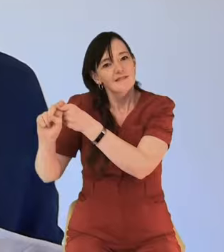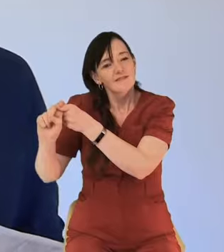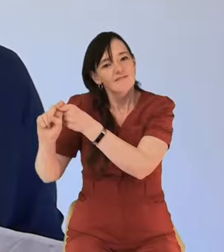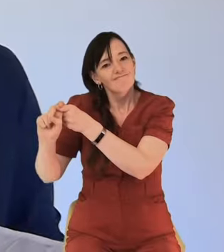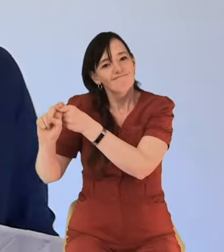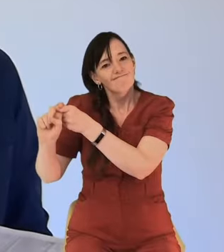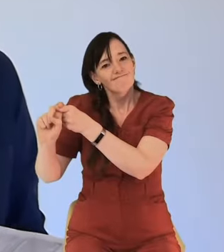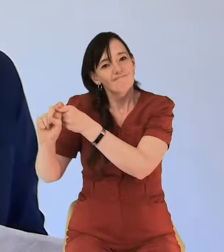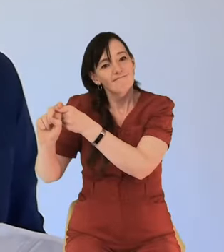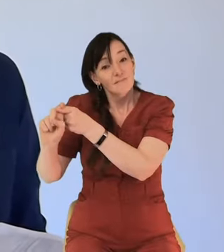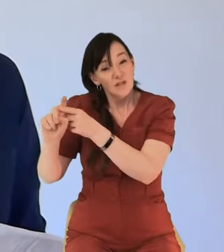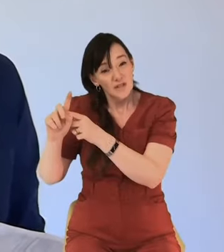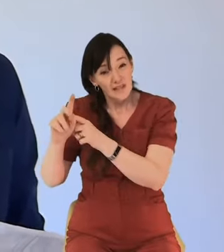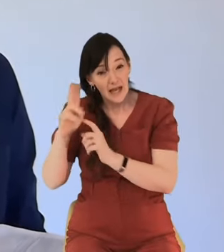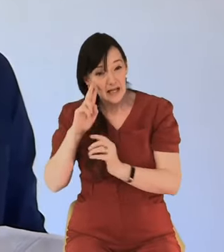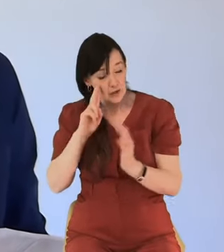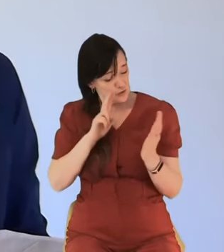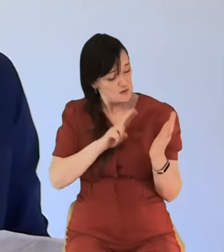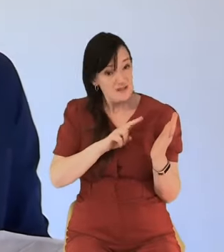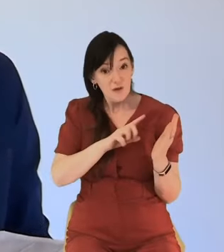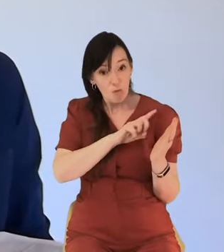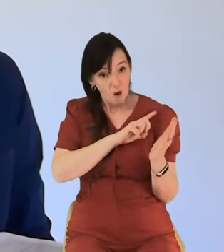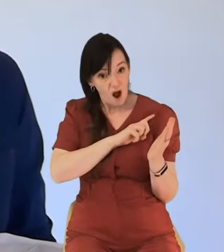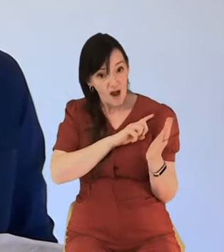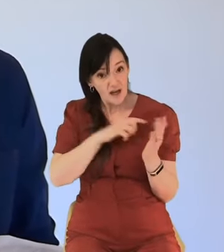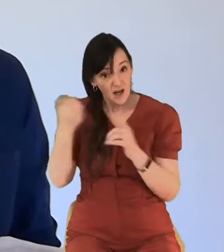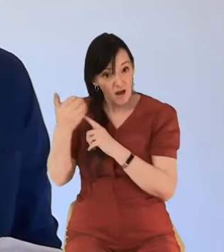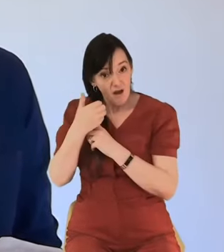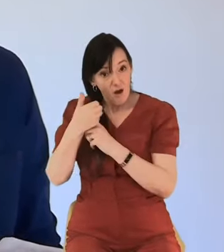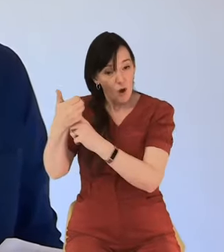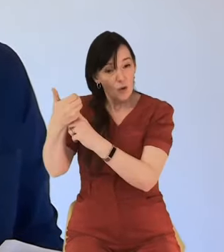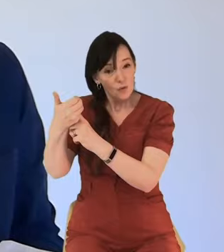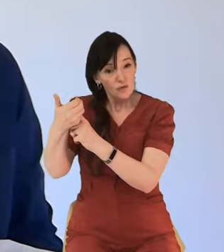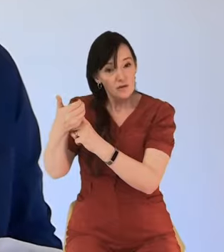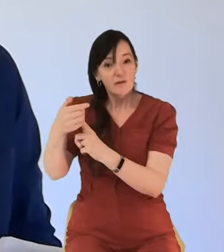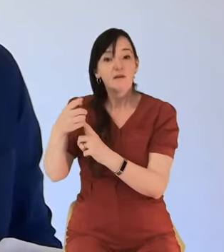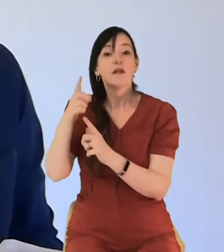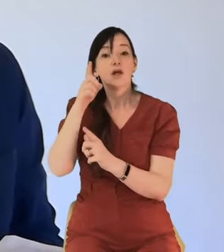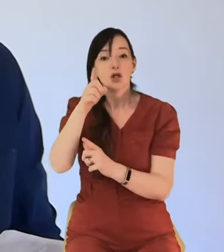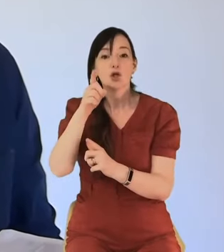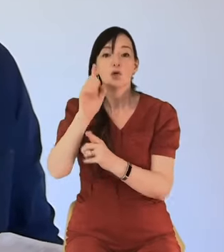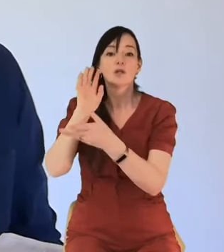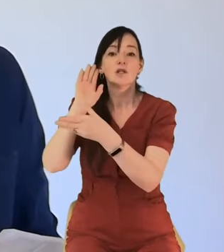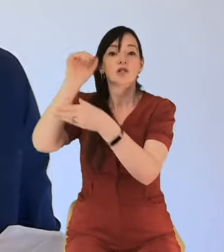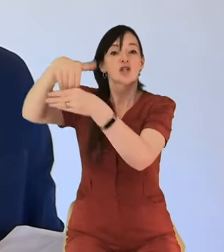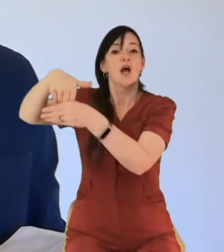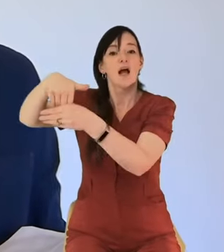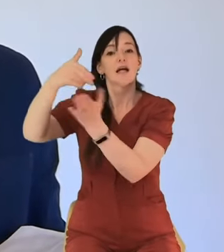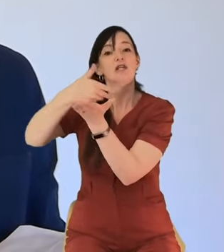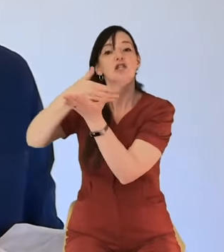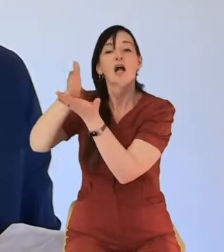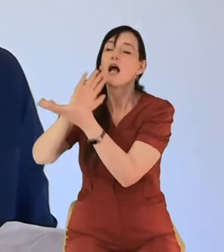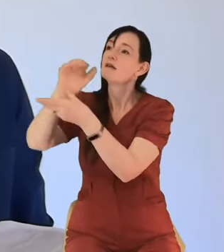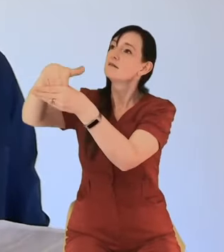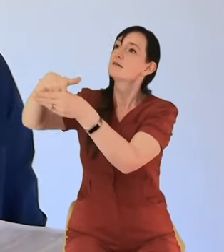And friends, do you see why he's got hold of you? That you might share in the glory of our